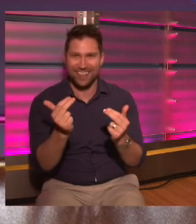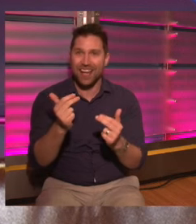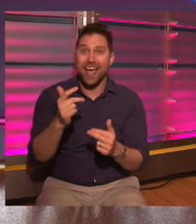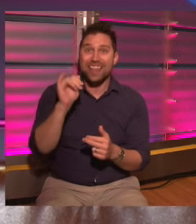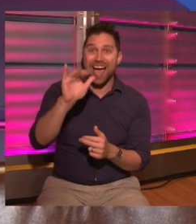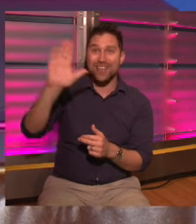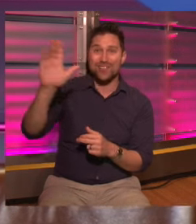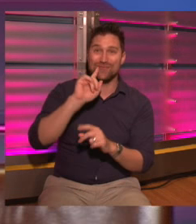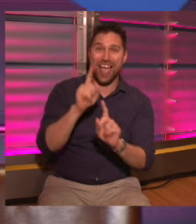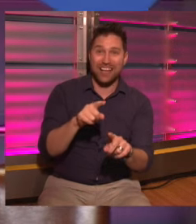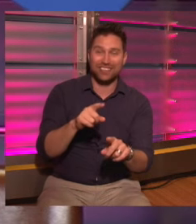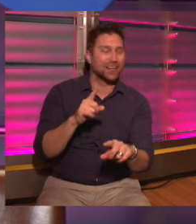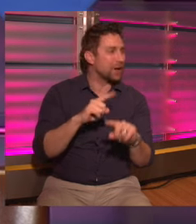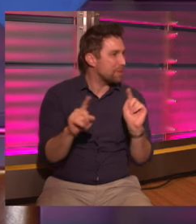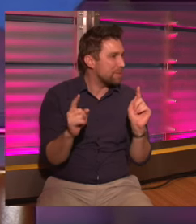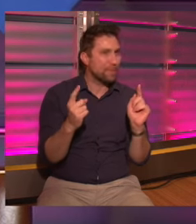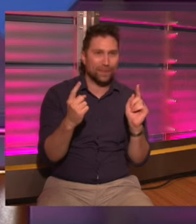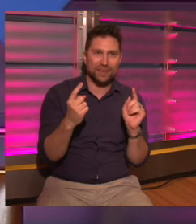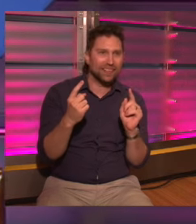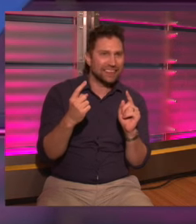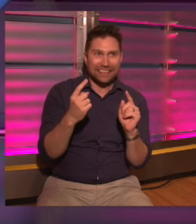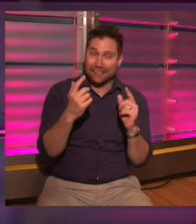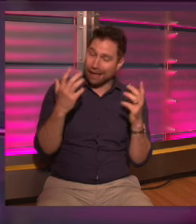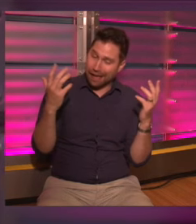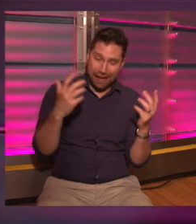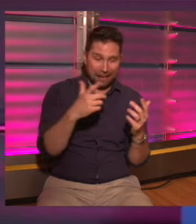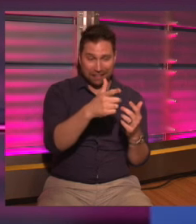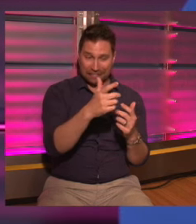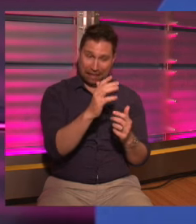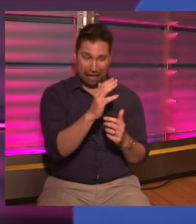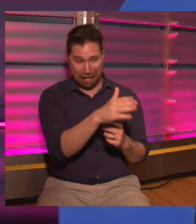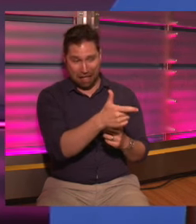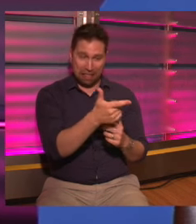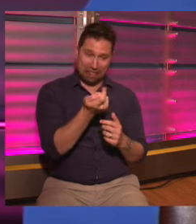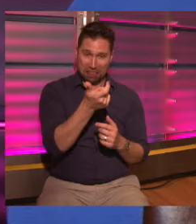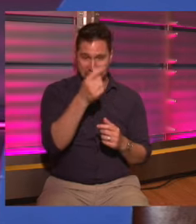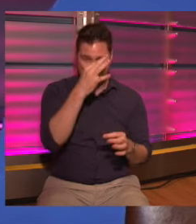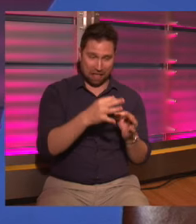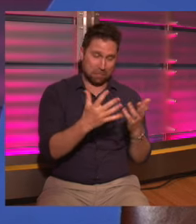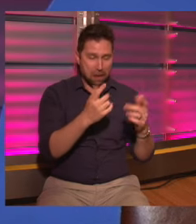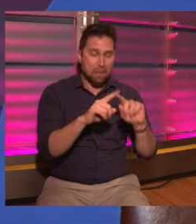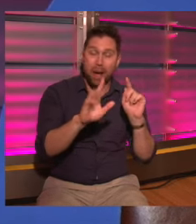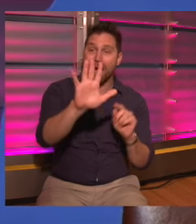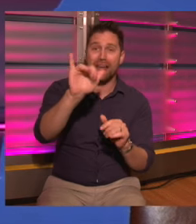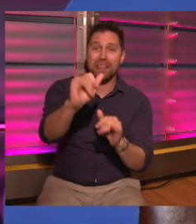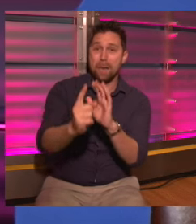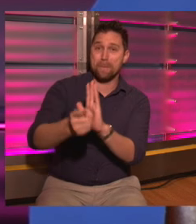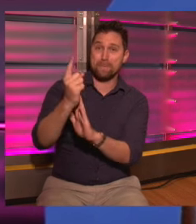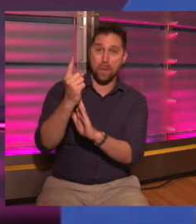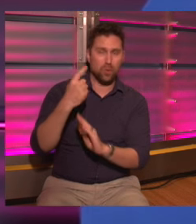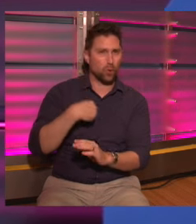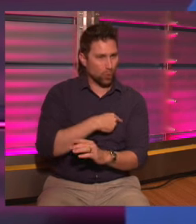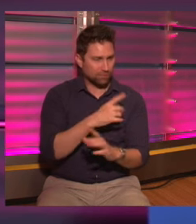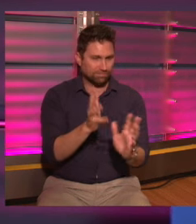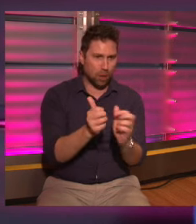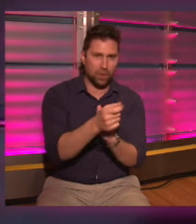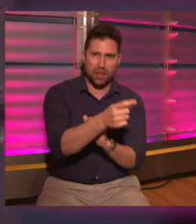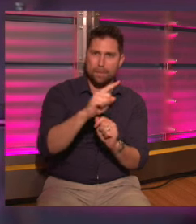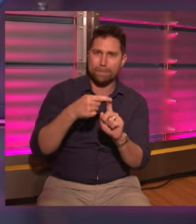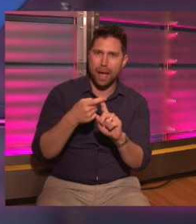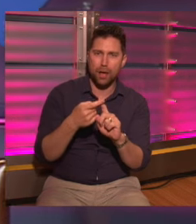his reaction. It had little faith. But you know, we were speaking with him